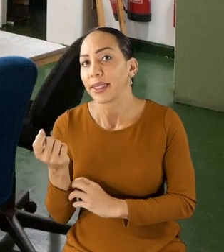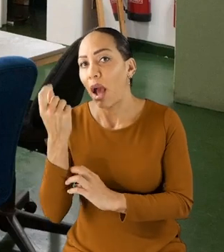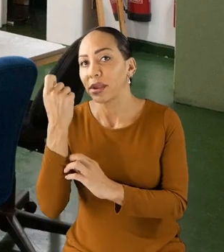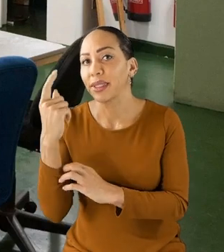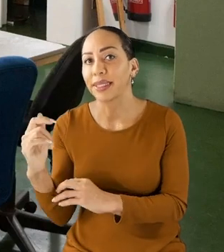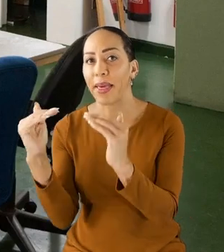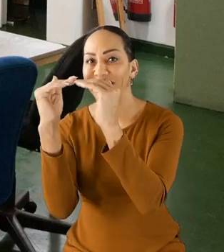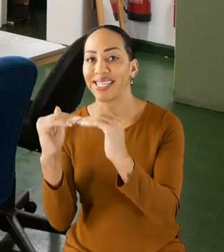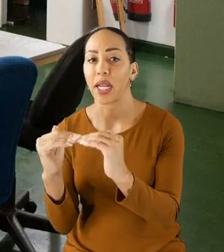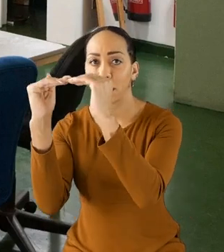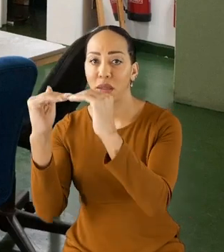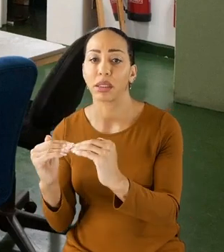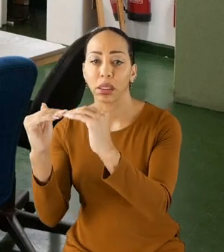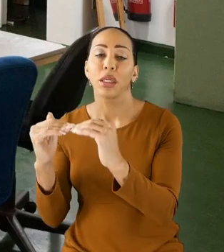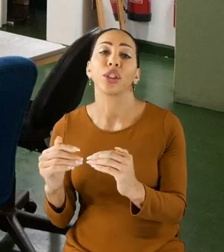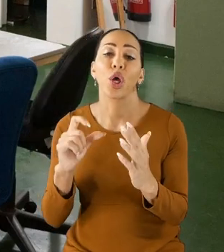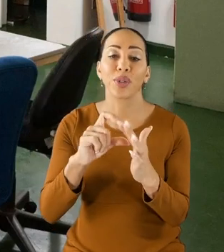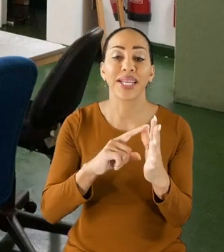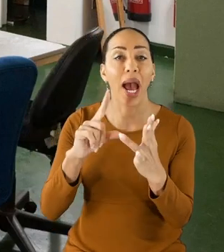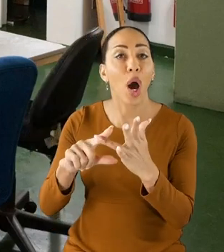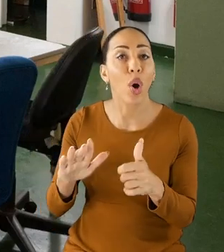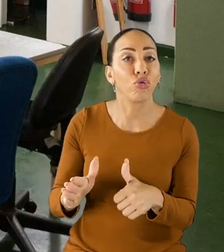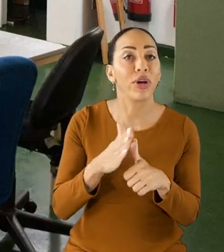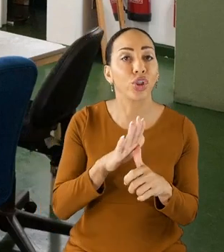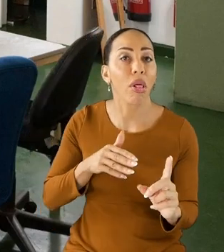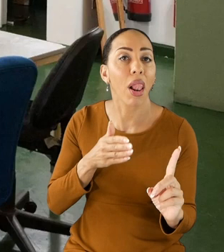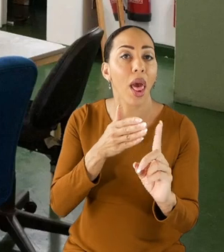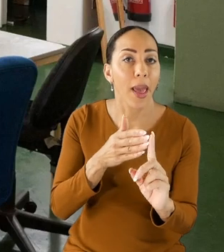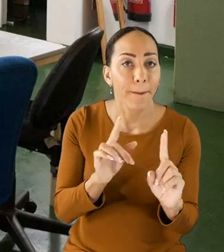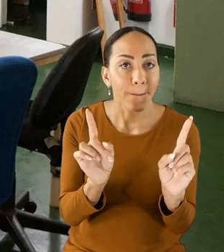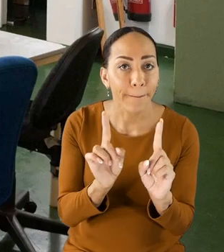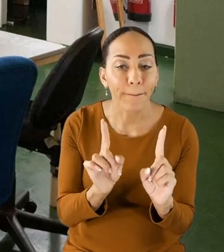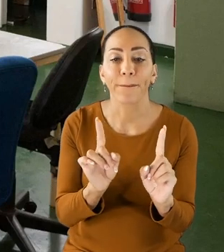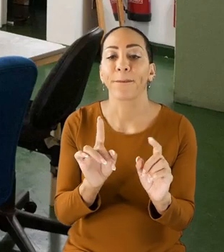the role of Disability Arts Online really originally was to